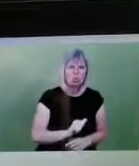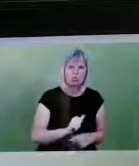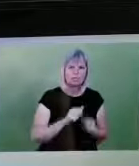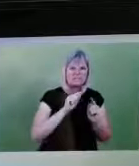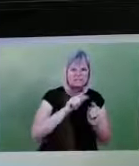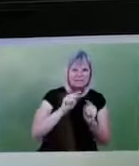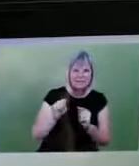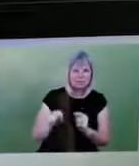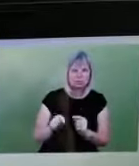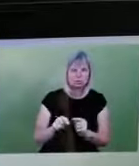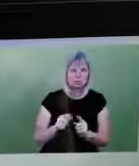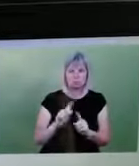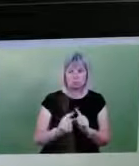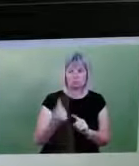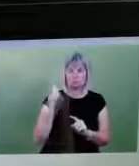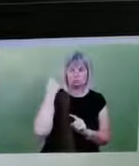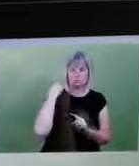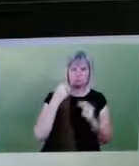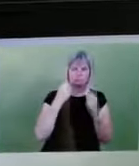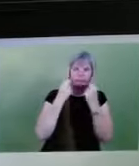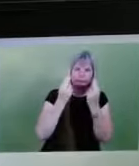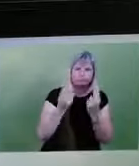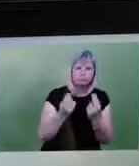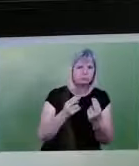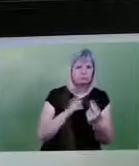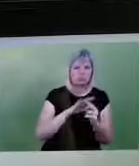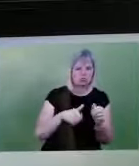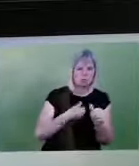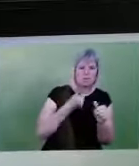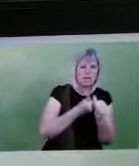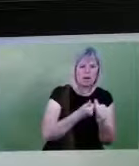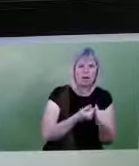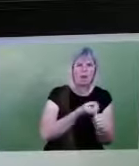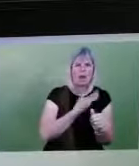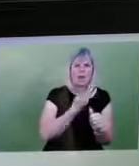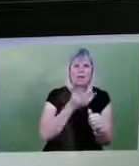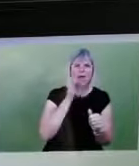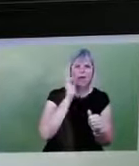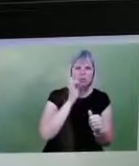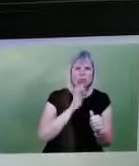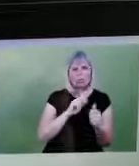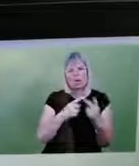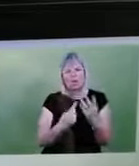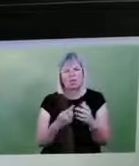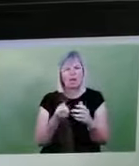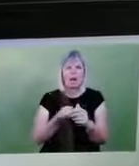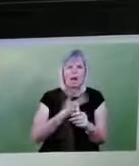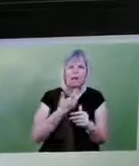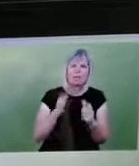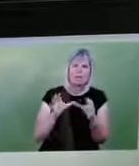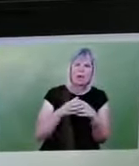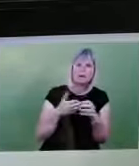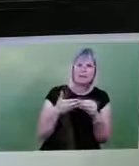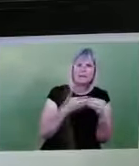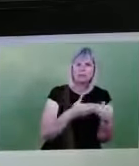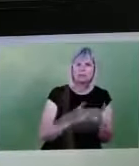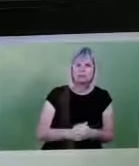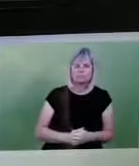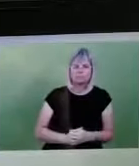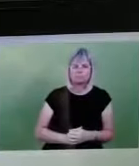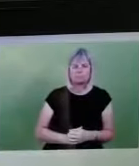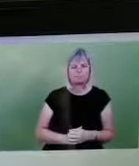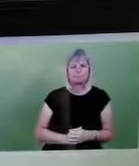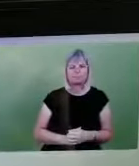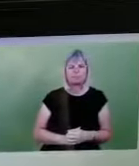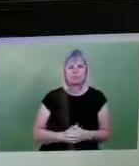Liverpool and were not backed up by other Labour councils or by the Labour Party leadership. What has been made clear by COVID is that the question is not,